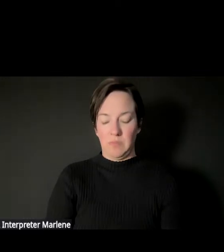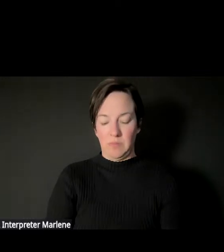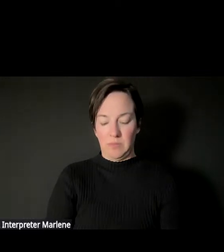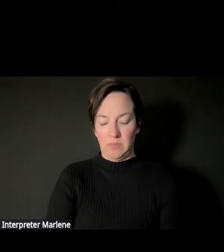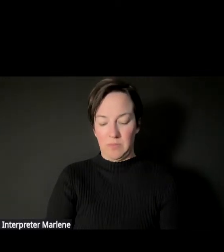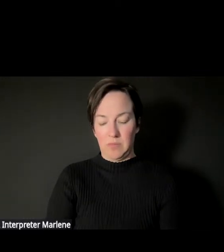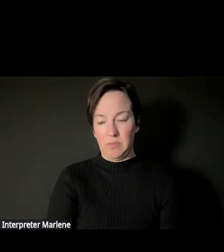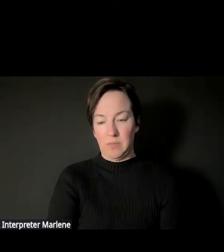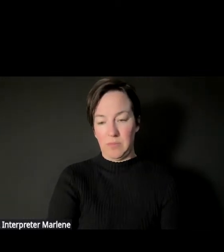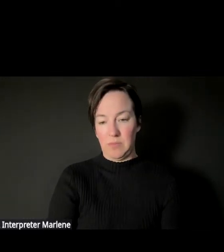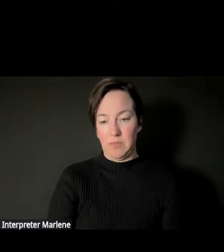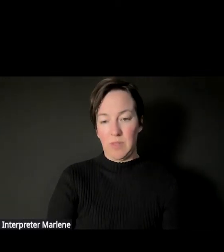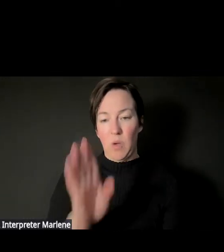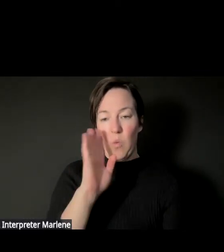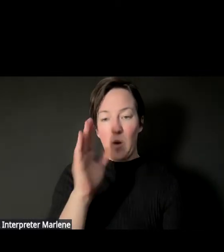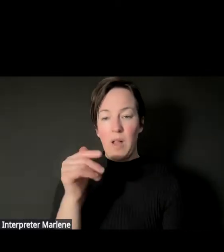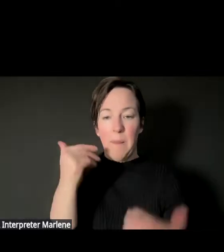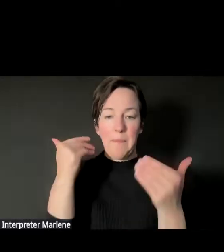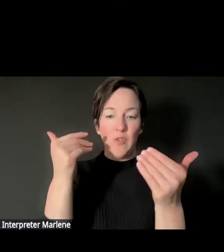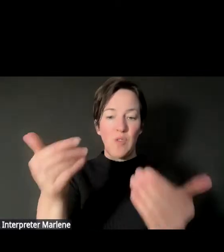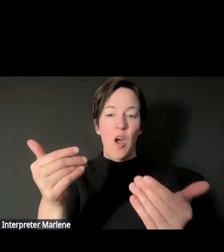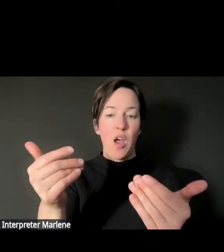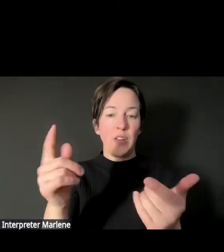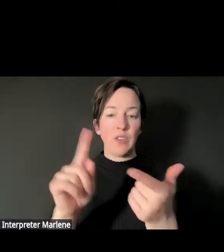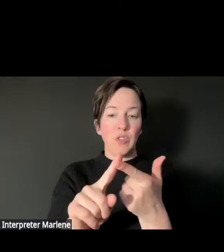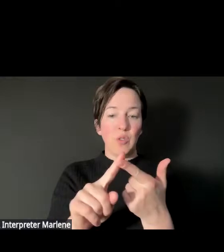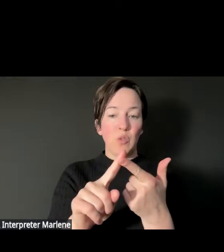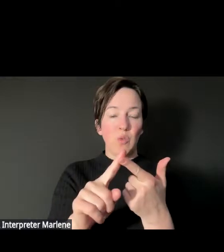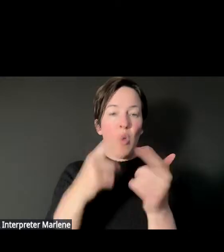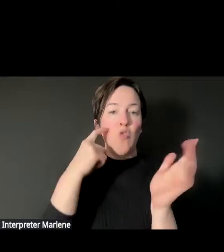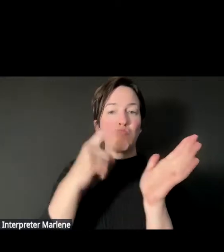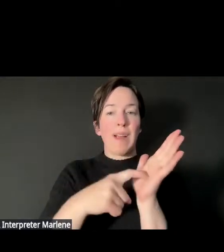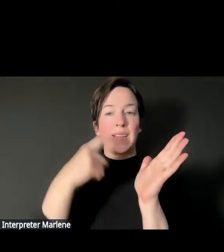Okay, we're gonna move on to, recognition.